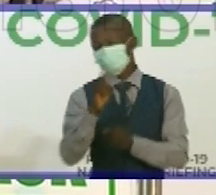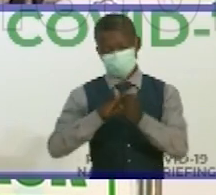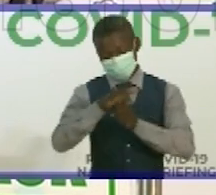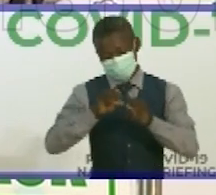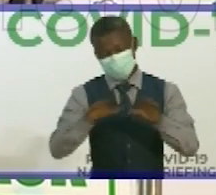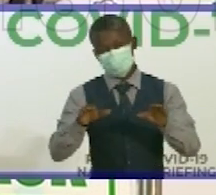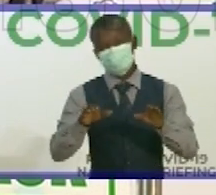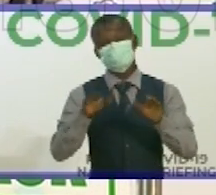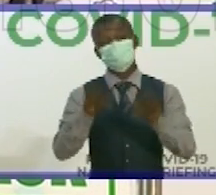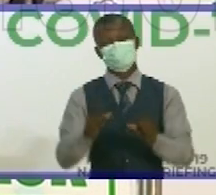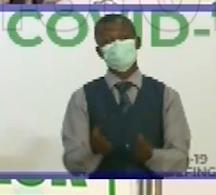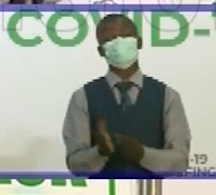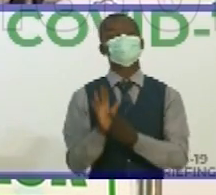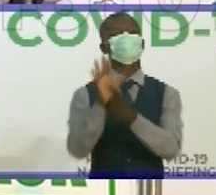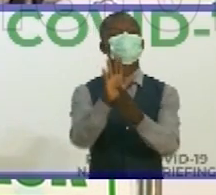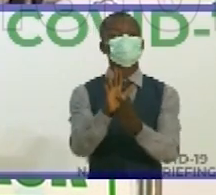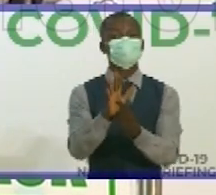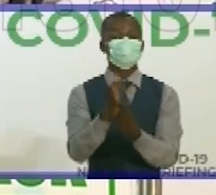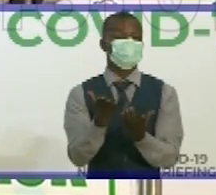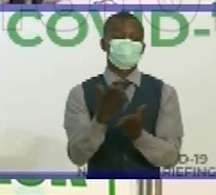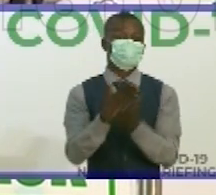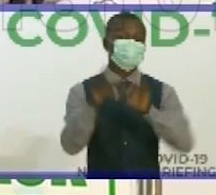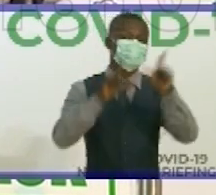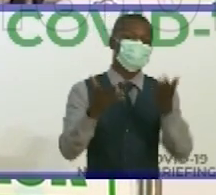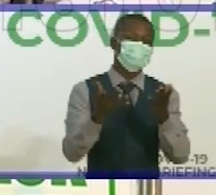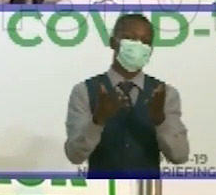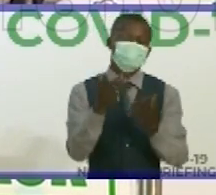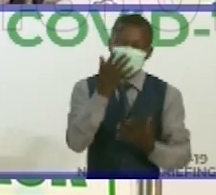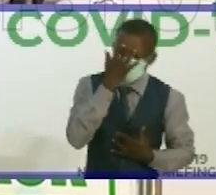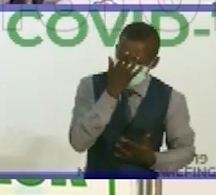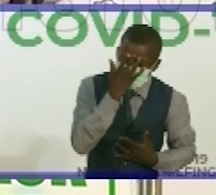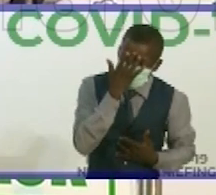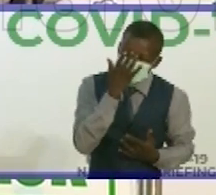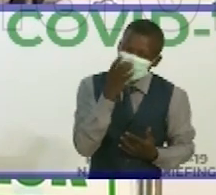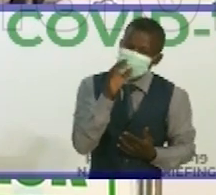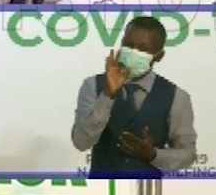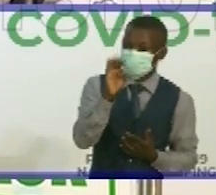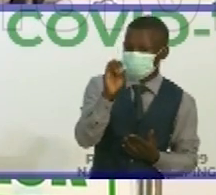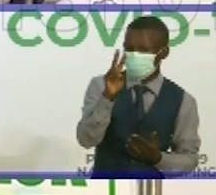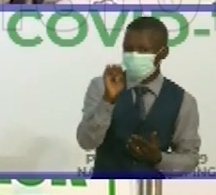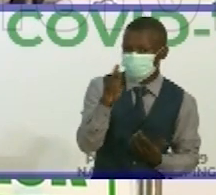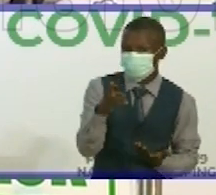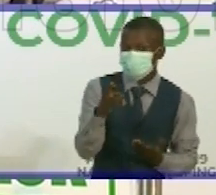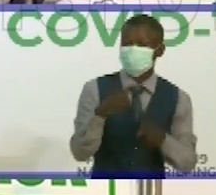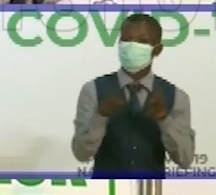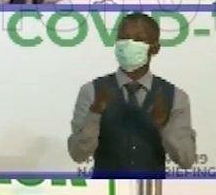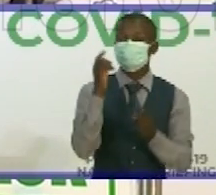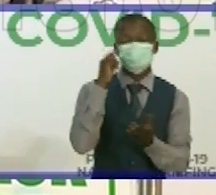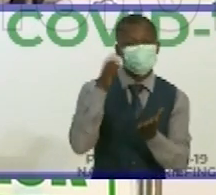present symptoms like fever, similar to malaria, they are not the same.